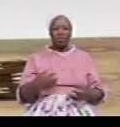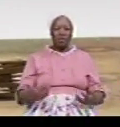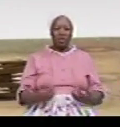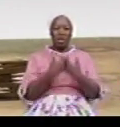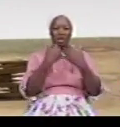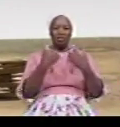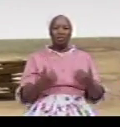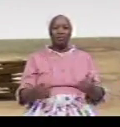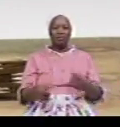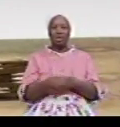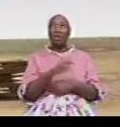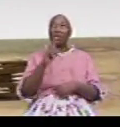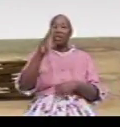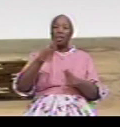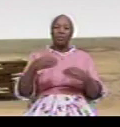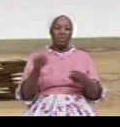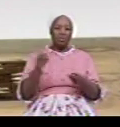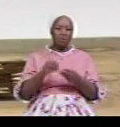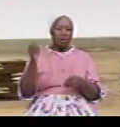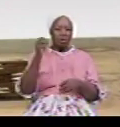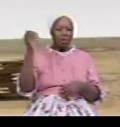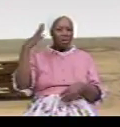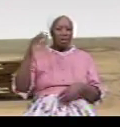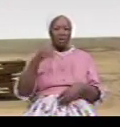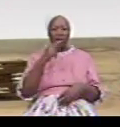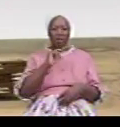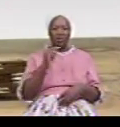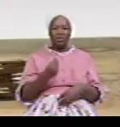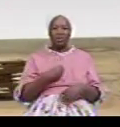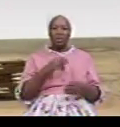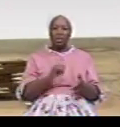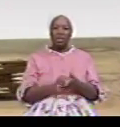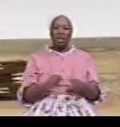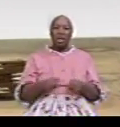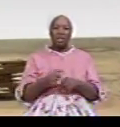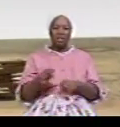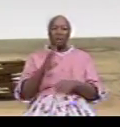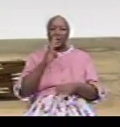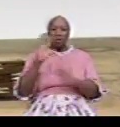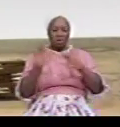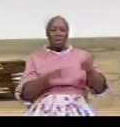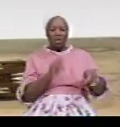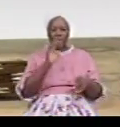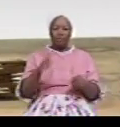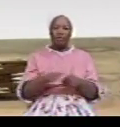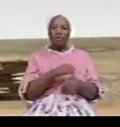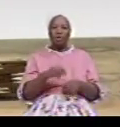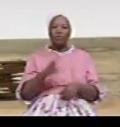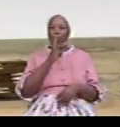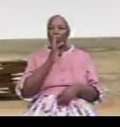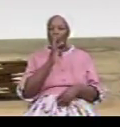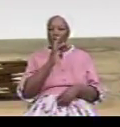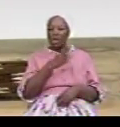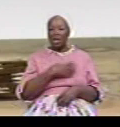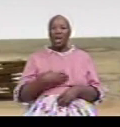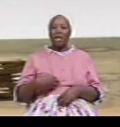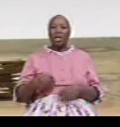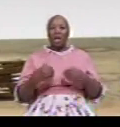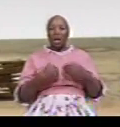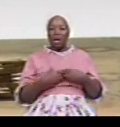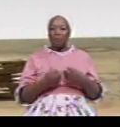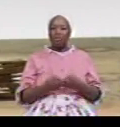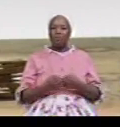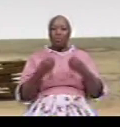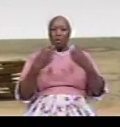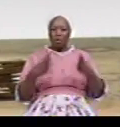grace. He's telling us, as the oceans are full of water, and how much water you might